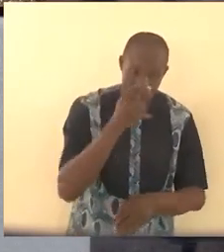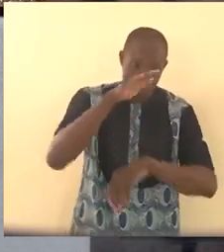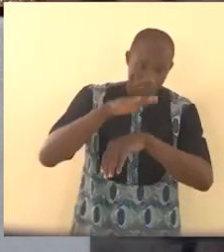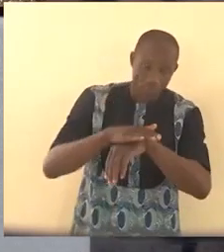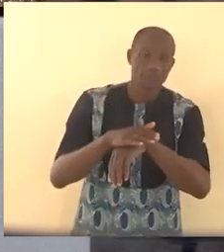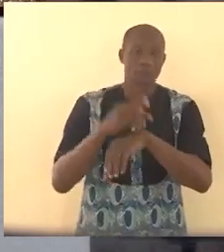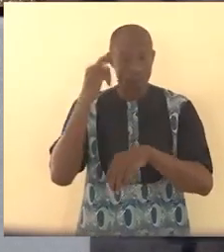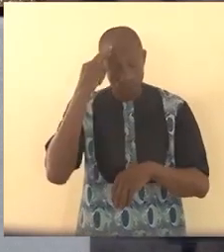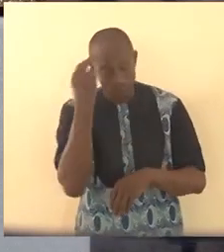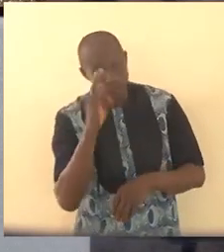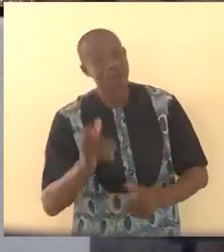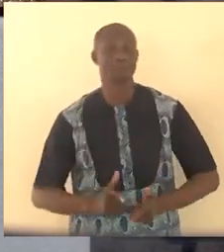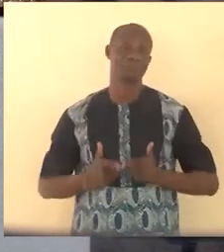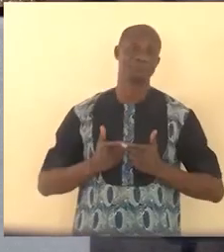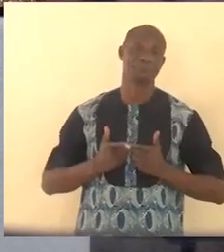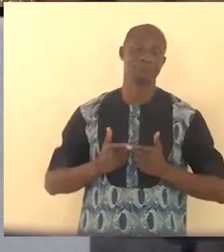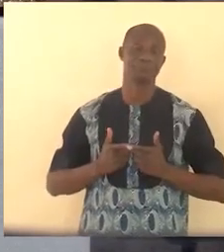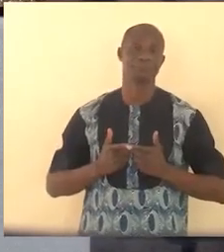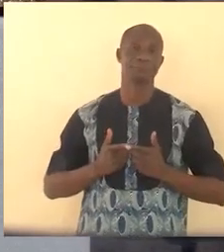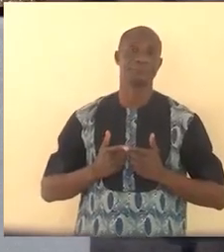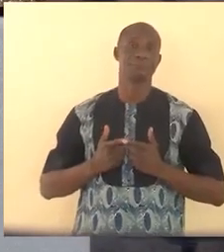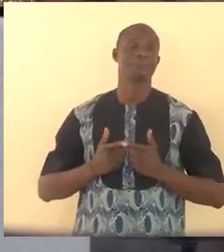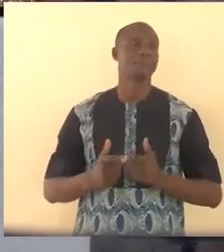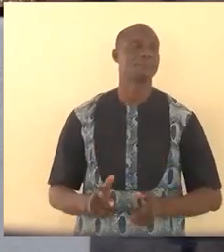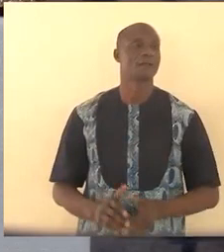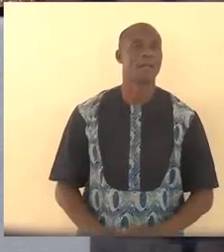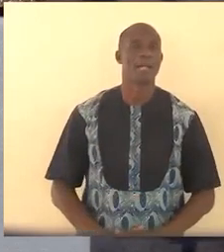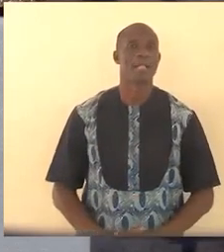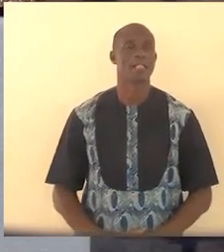on the purpose of life.